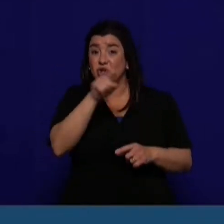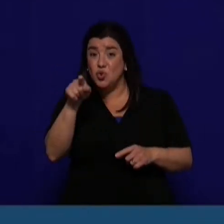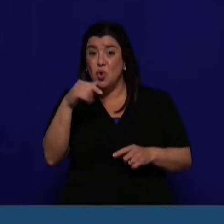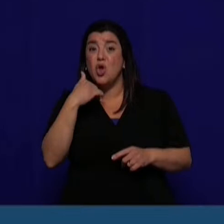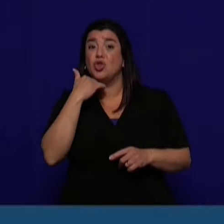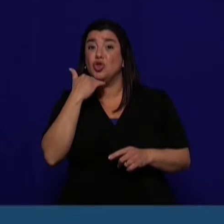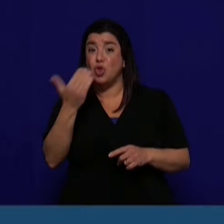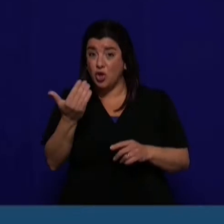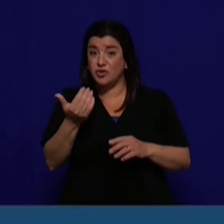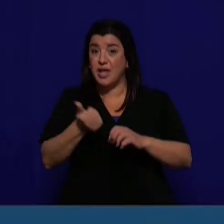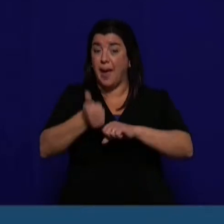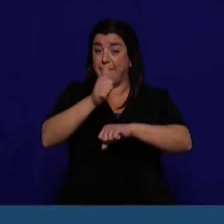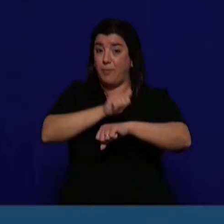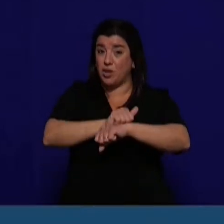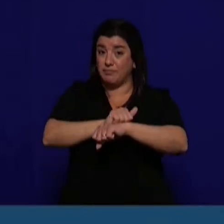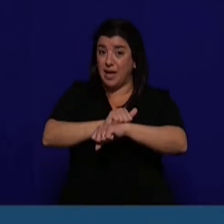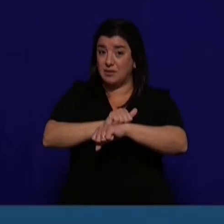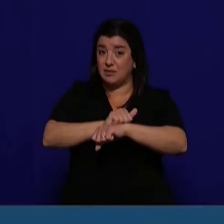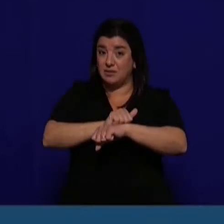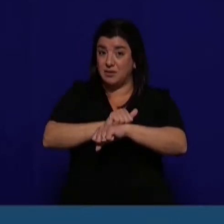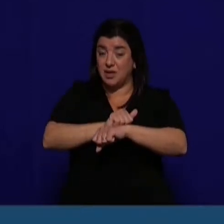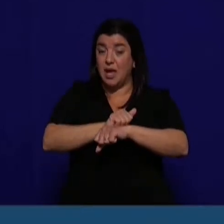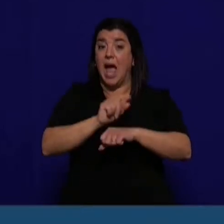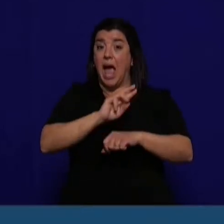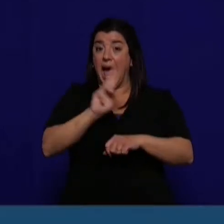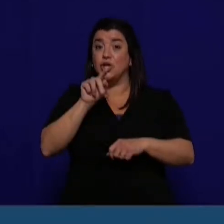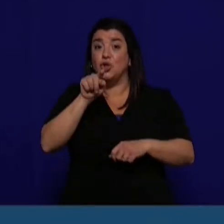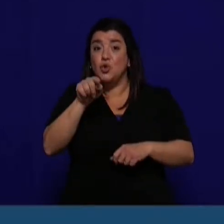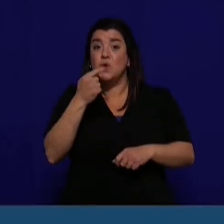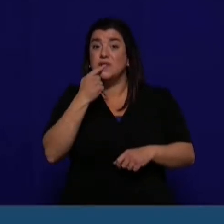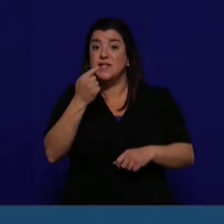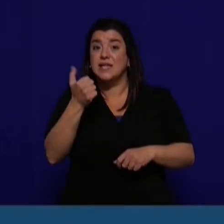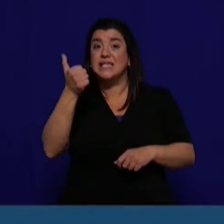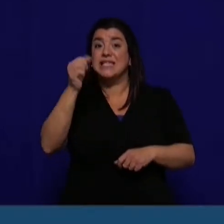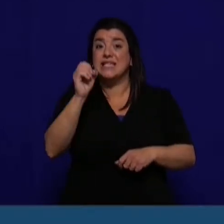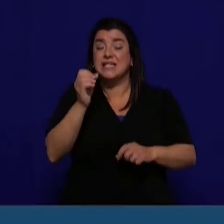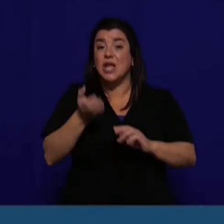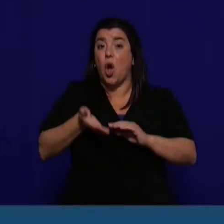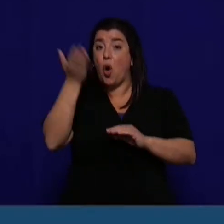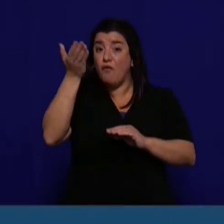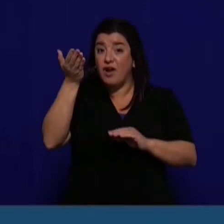the invitation and is aged over 60, kindly call us on